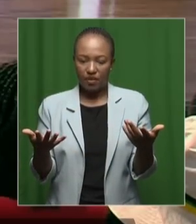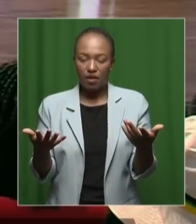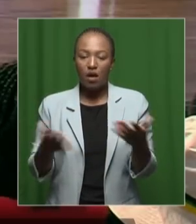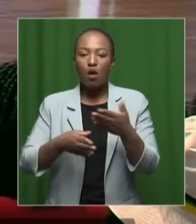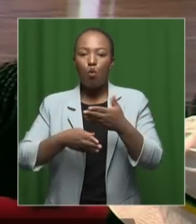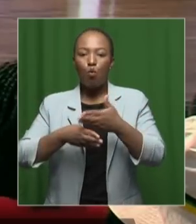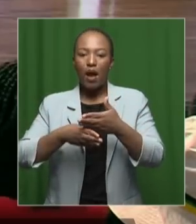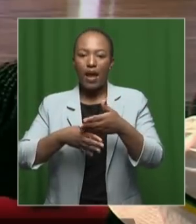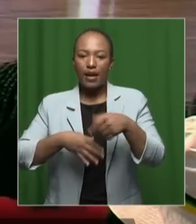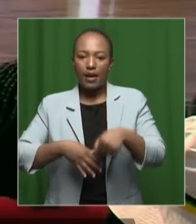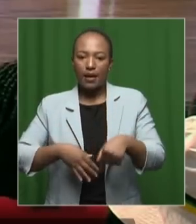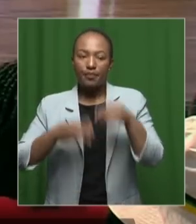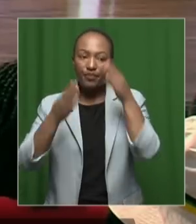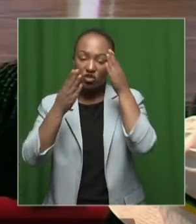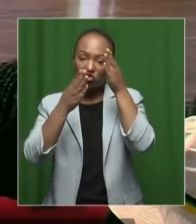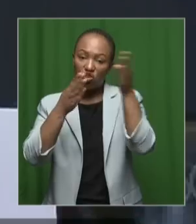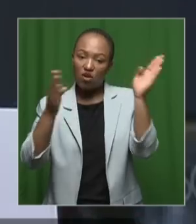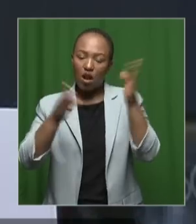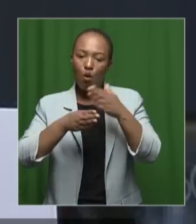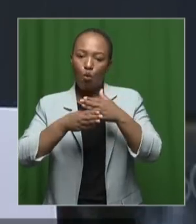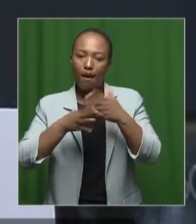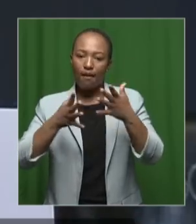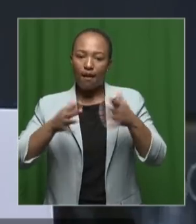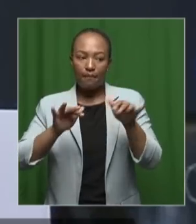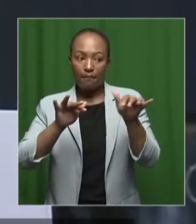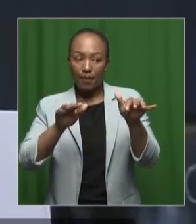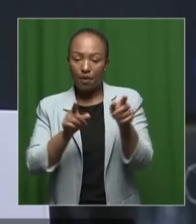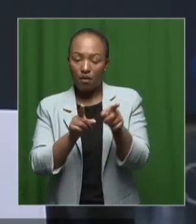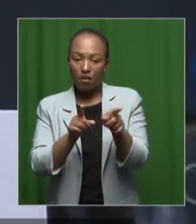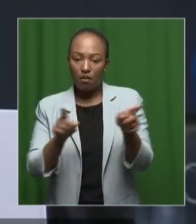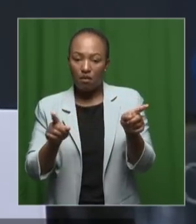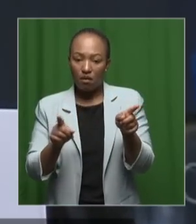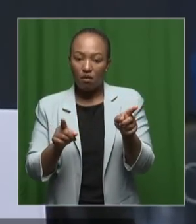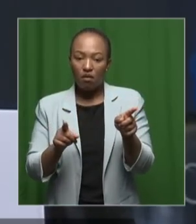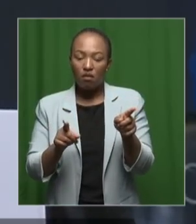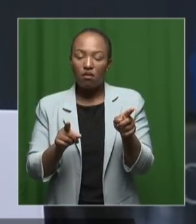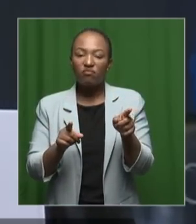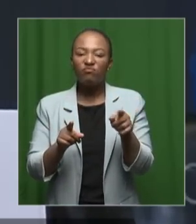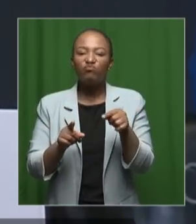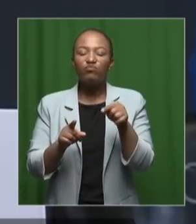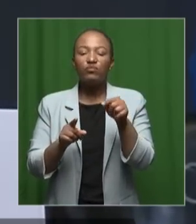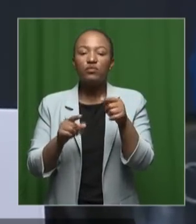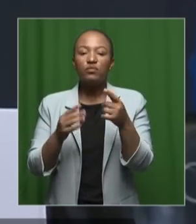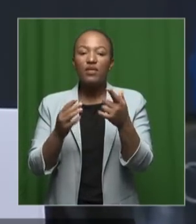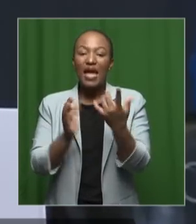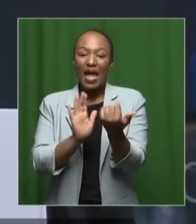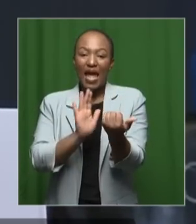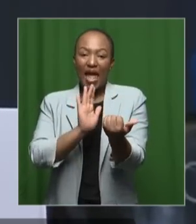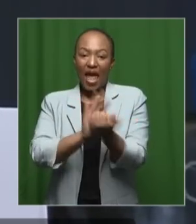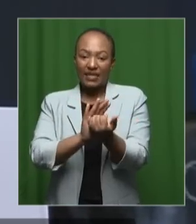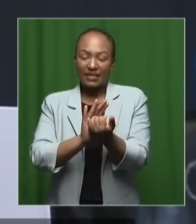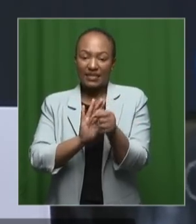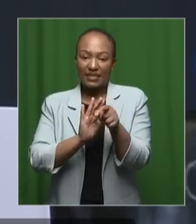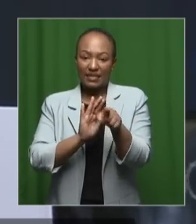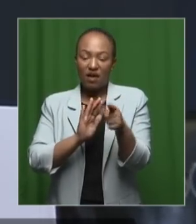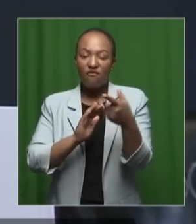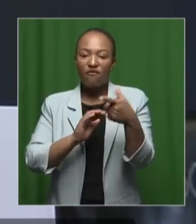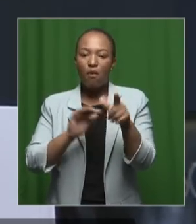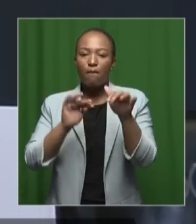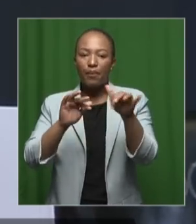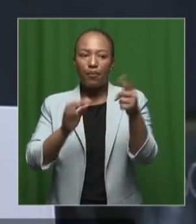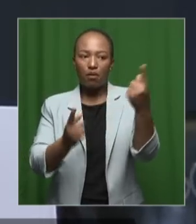working here as general work people, is because in the Immigration Act, which we are changing now in the white